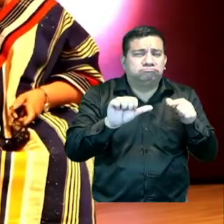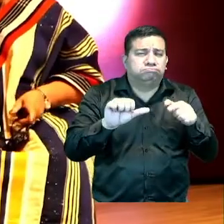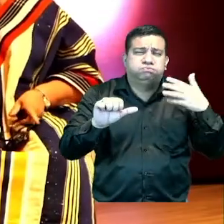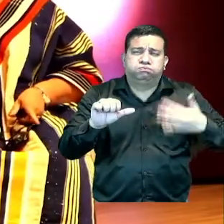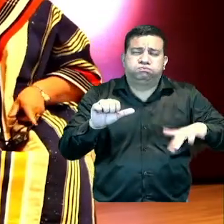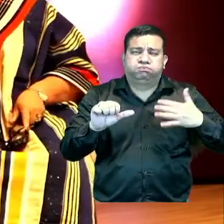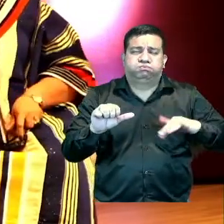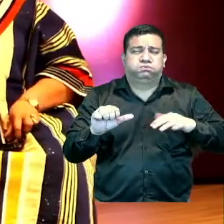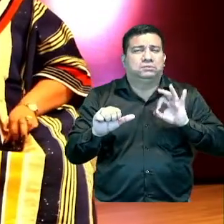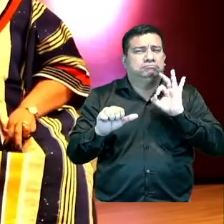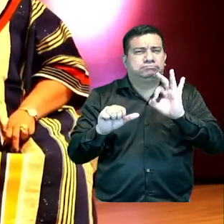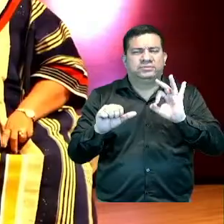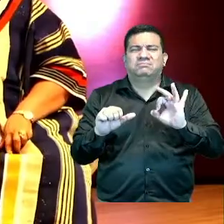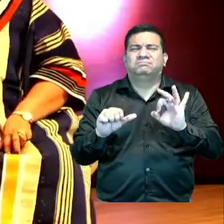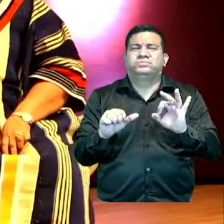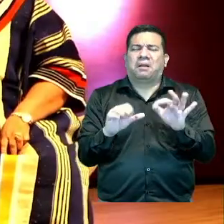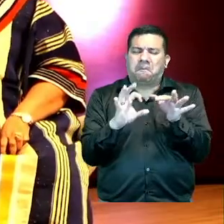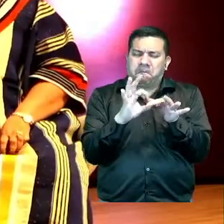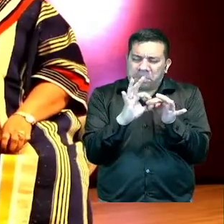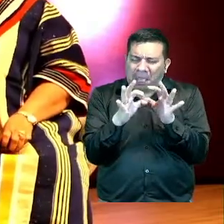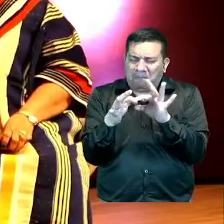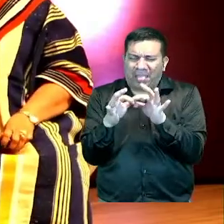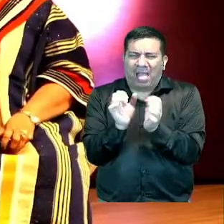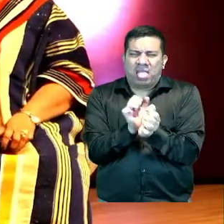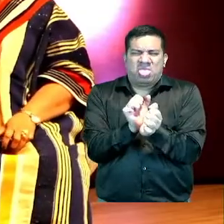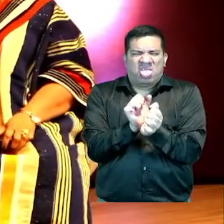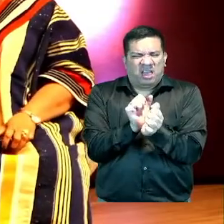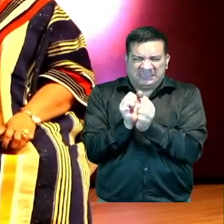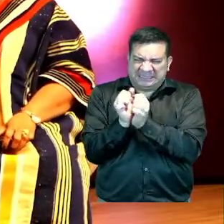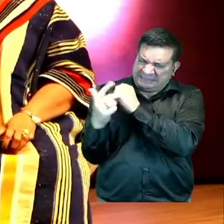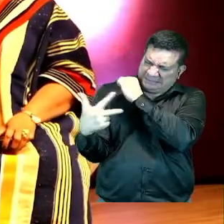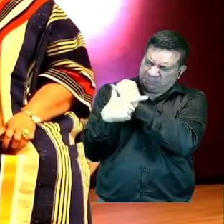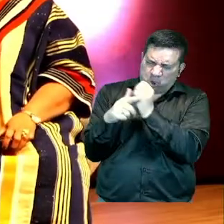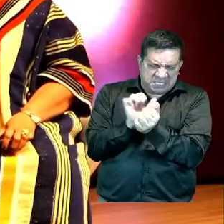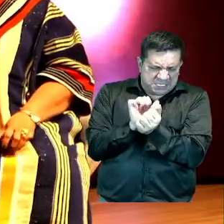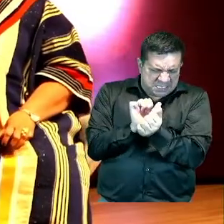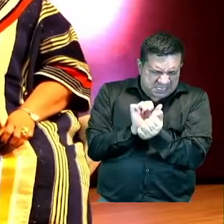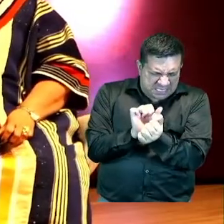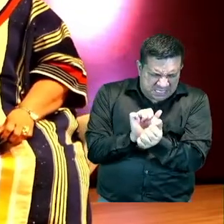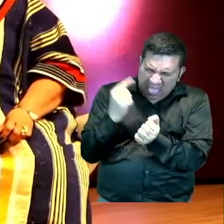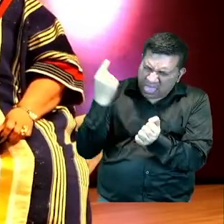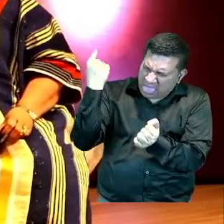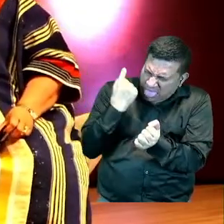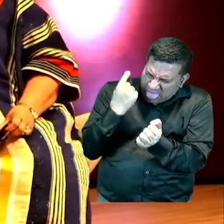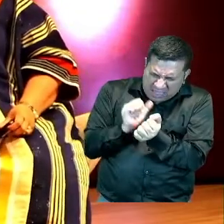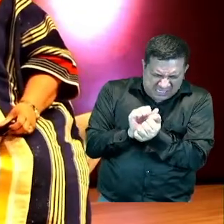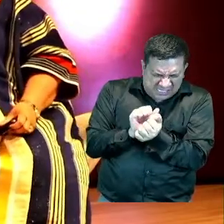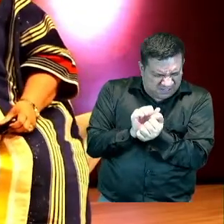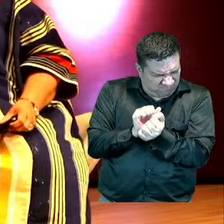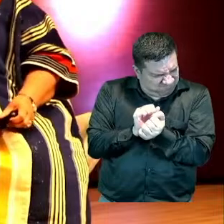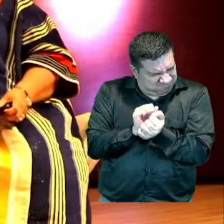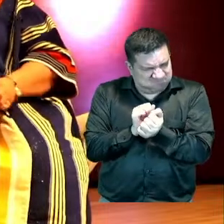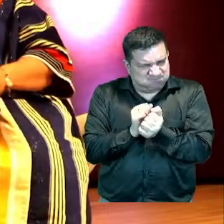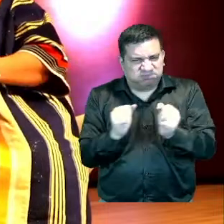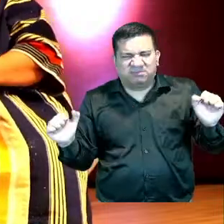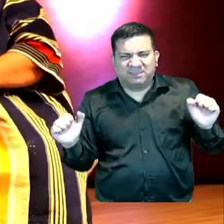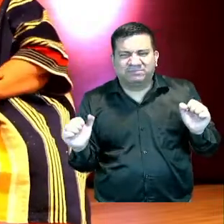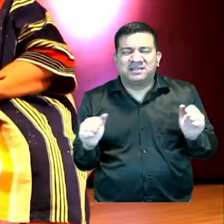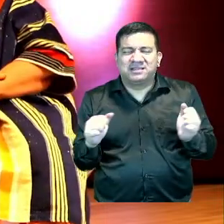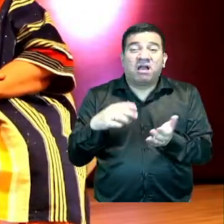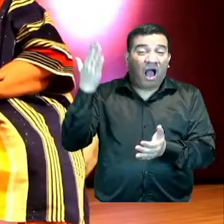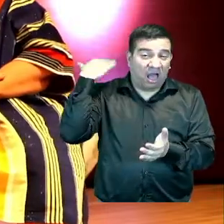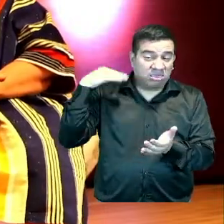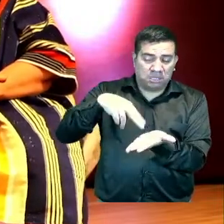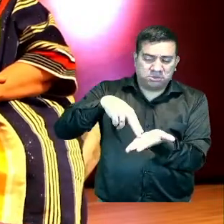in front of us that are breaking the chains of oppression, and that even these chains have kept us